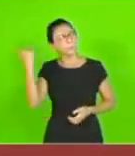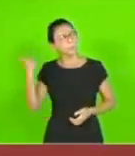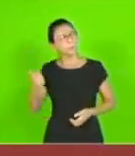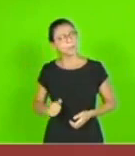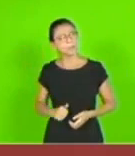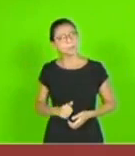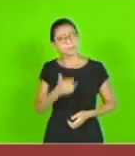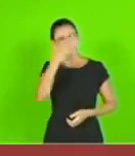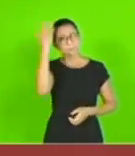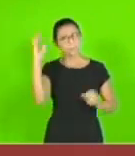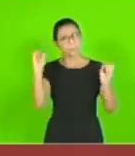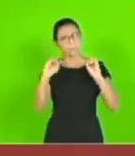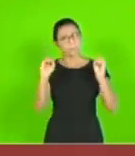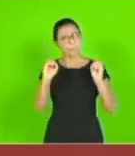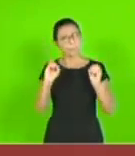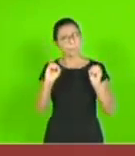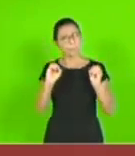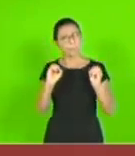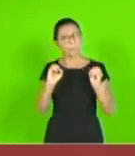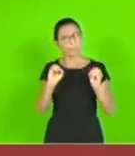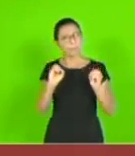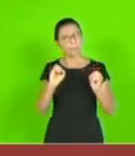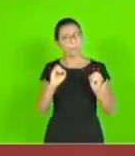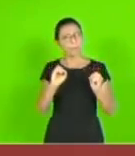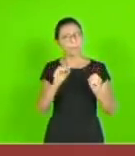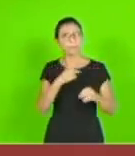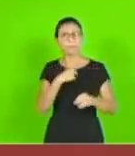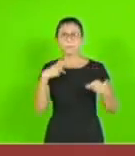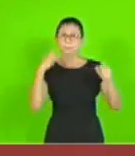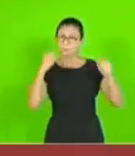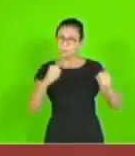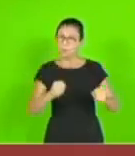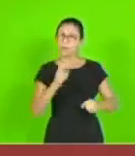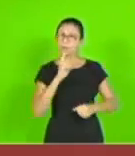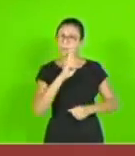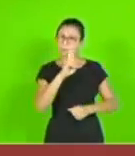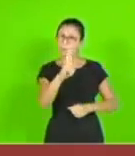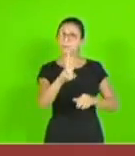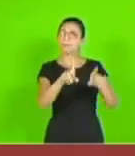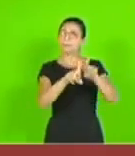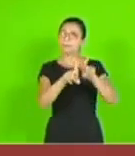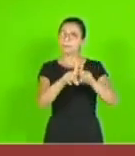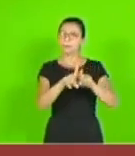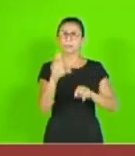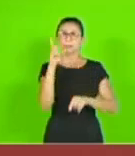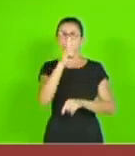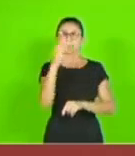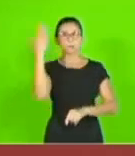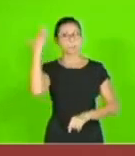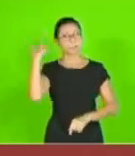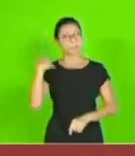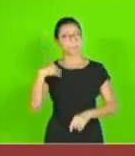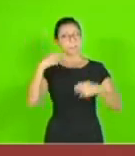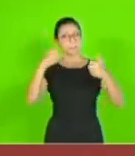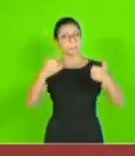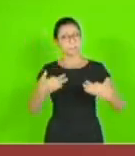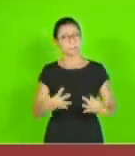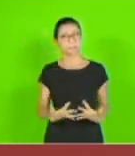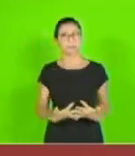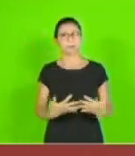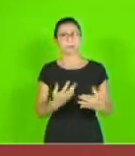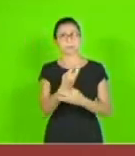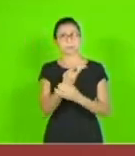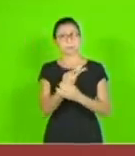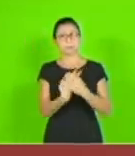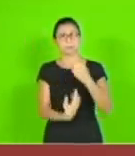Let's go. Has anyone found it yet? The pastor can try to look for it too. Last week we spoke of the